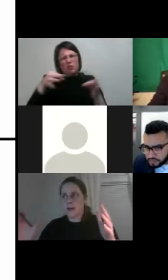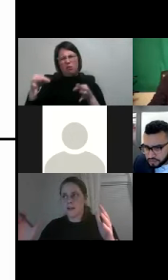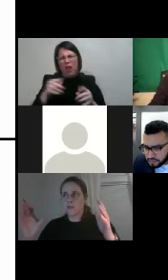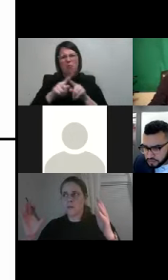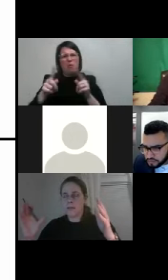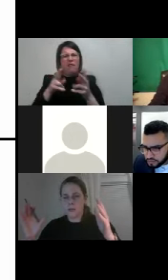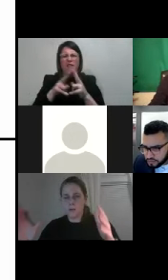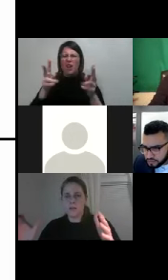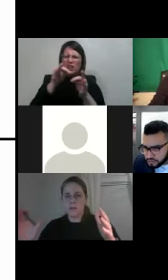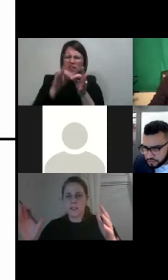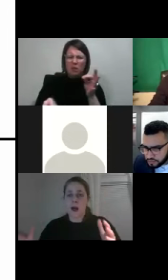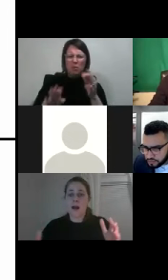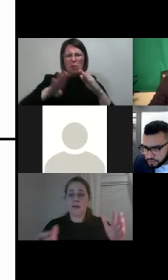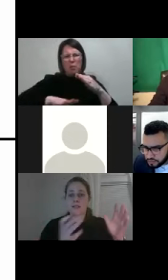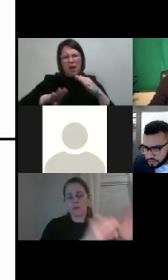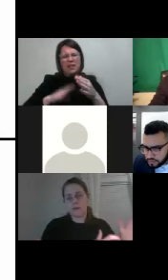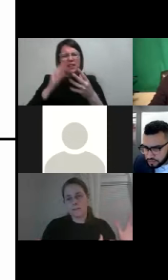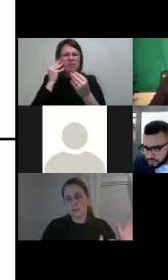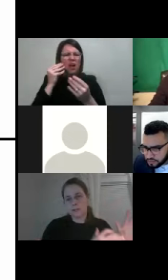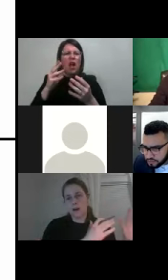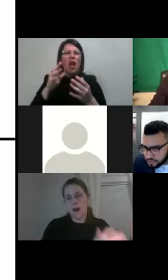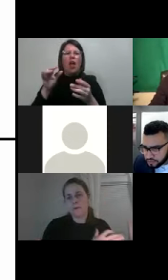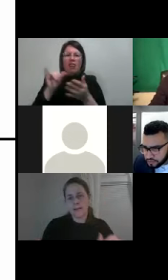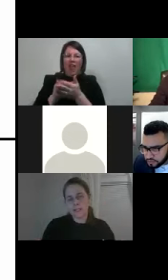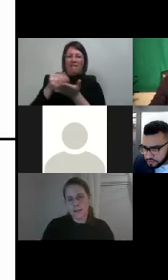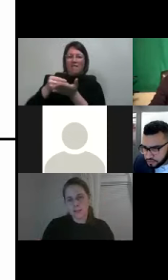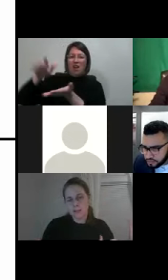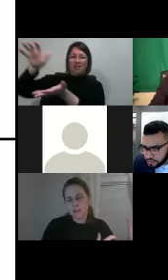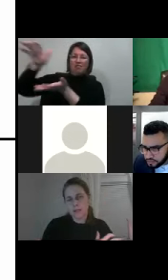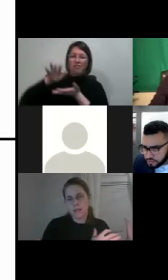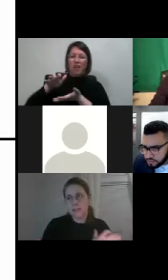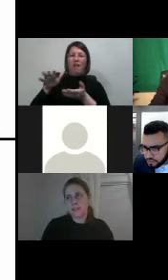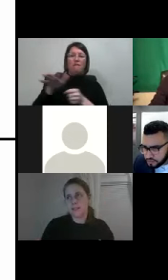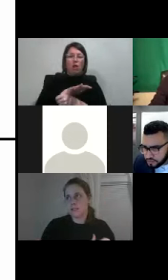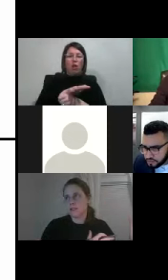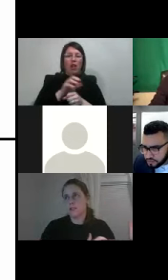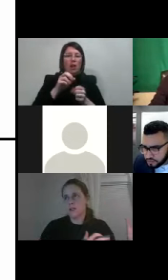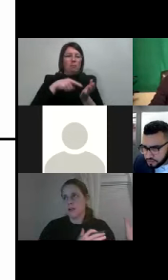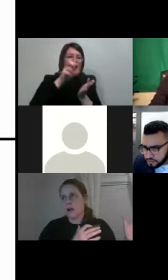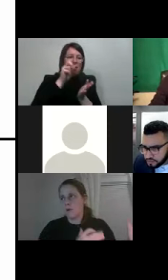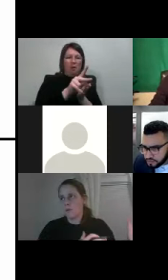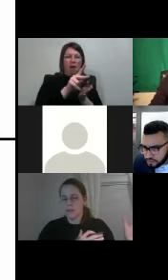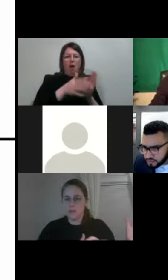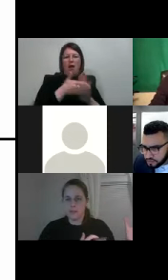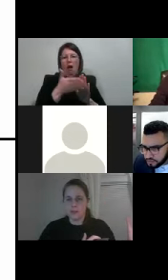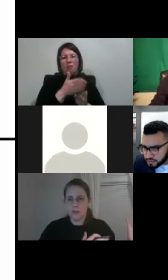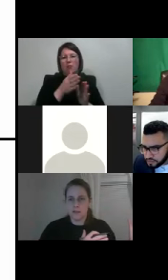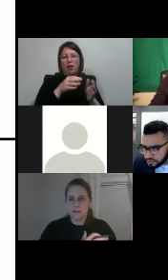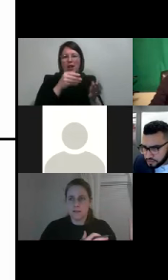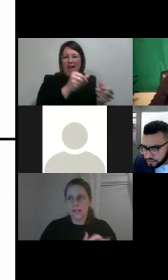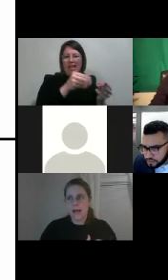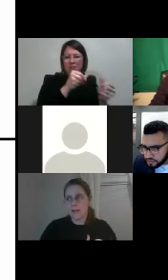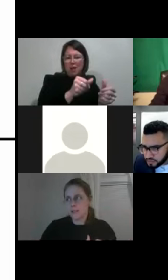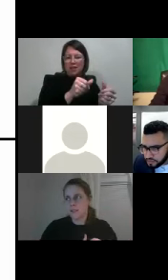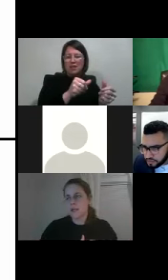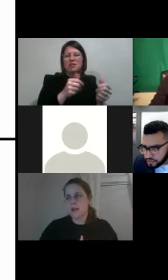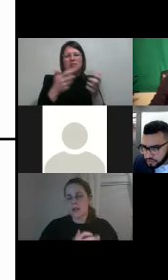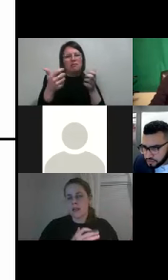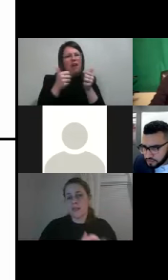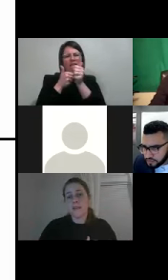those funds will be used entirely to reimburse our operating expenses, consistent with the funding